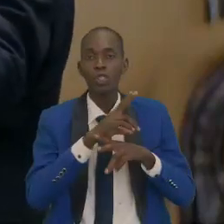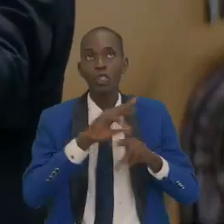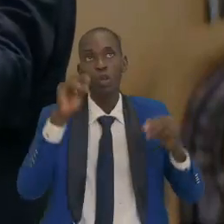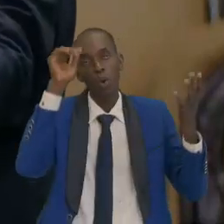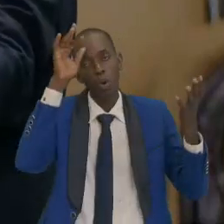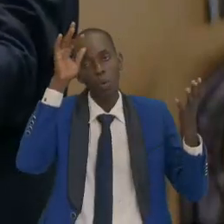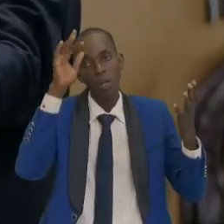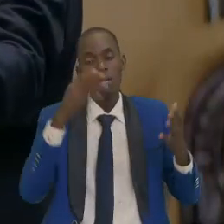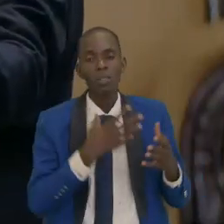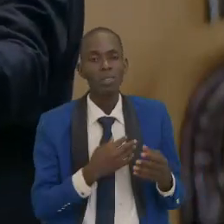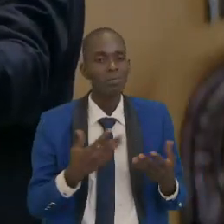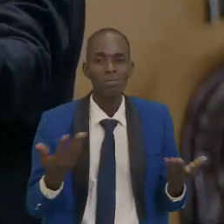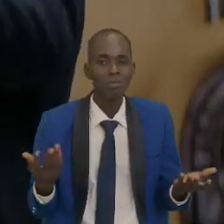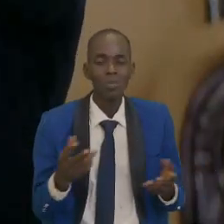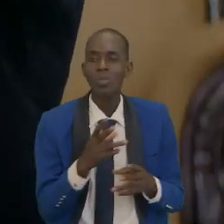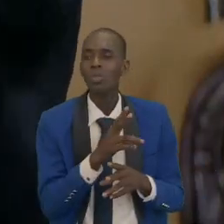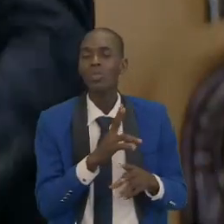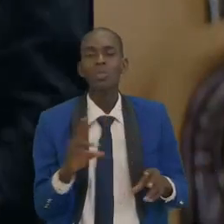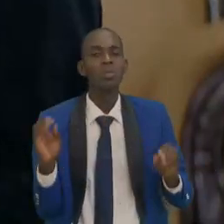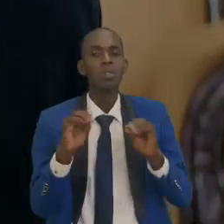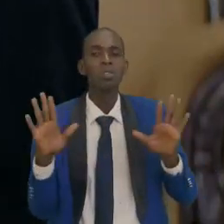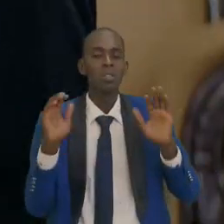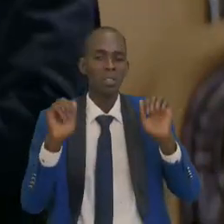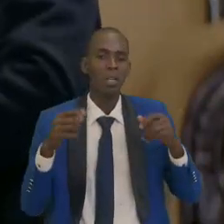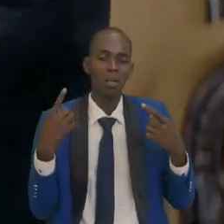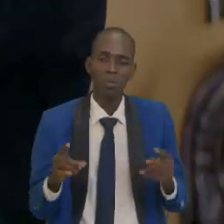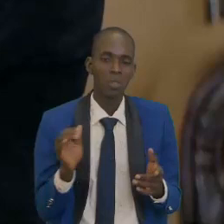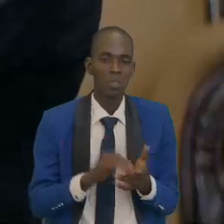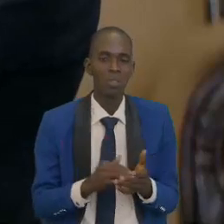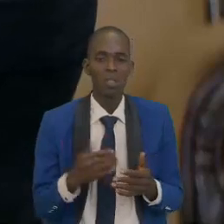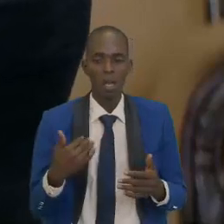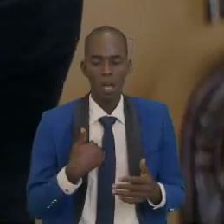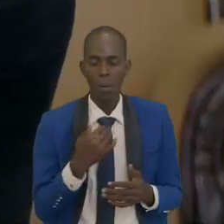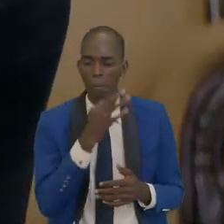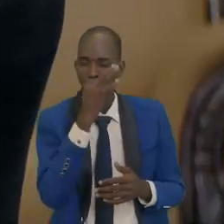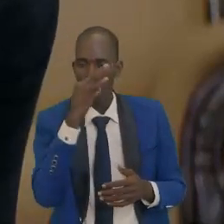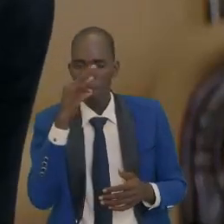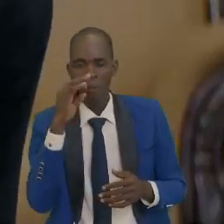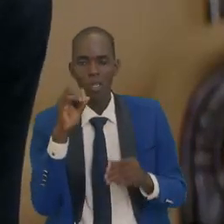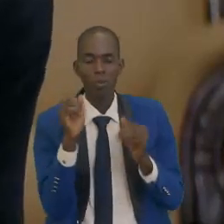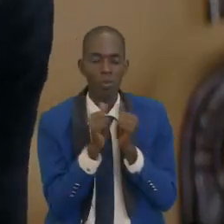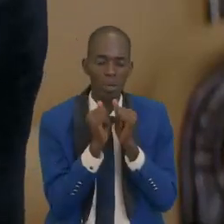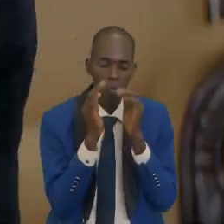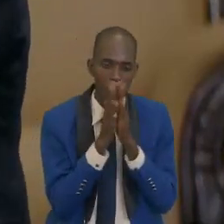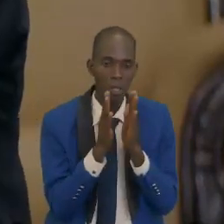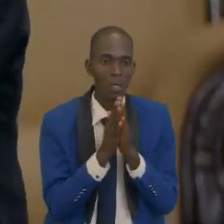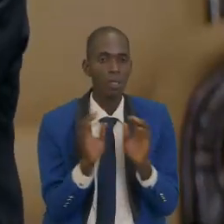can come again the fasted their praise and nothing happened